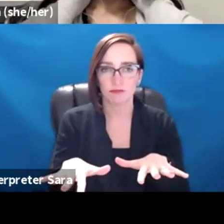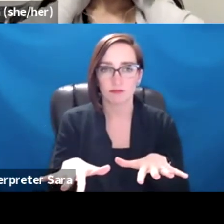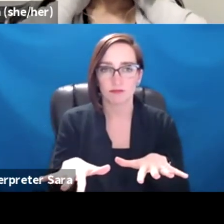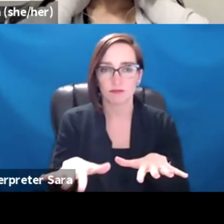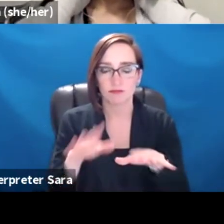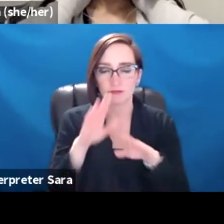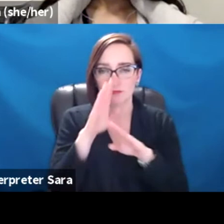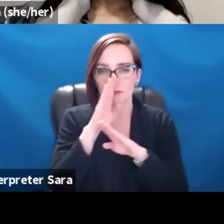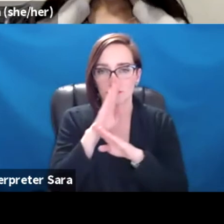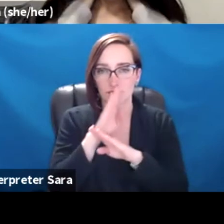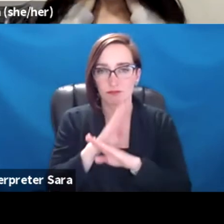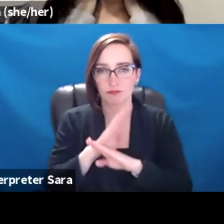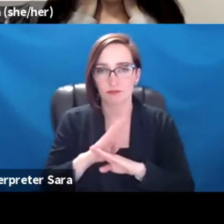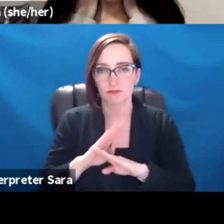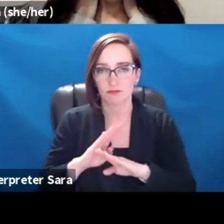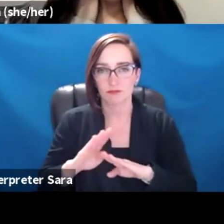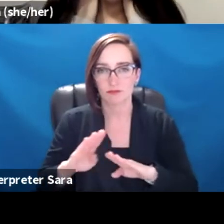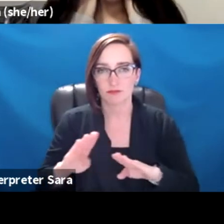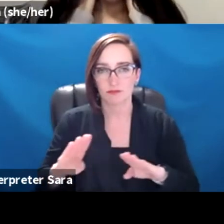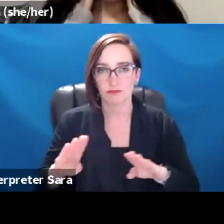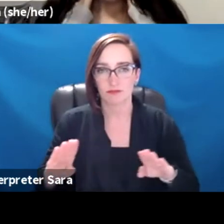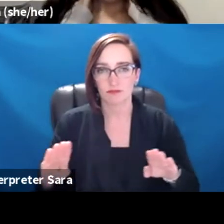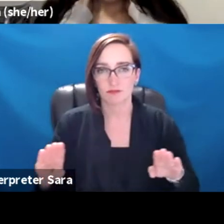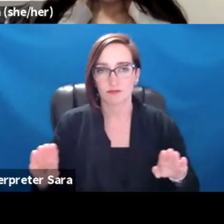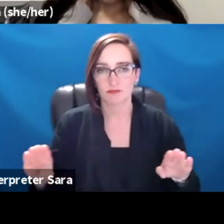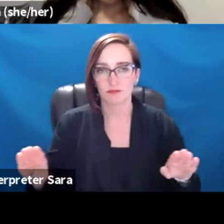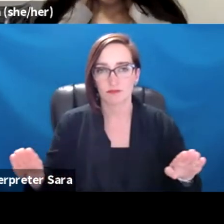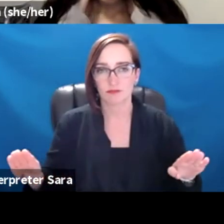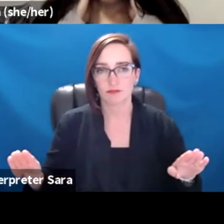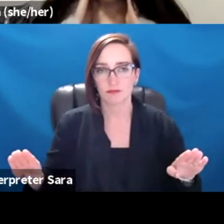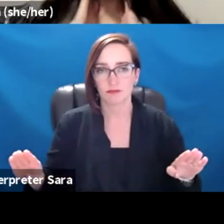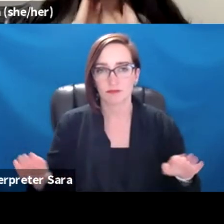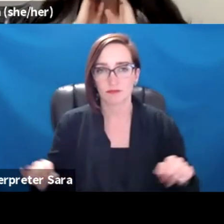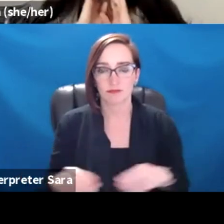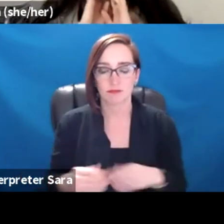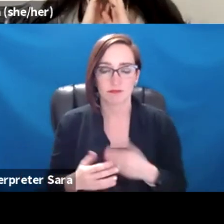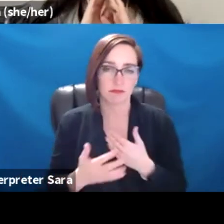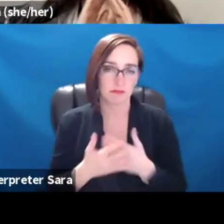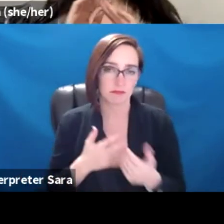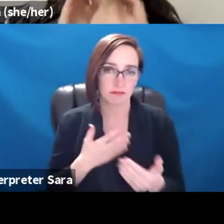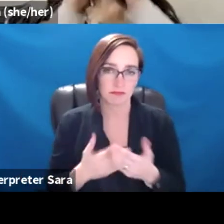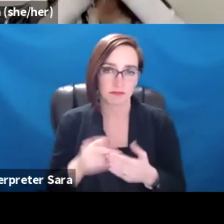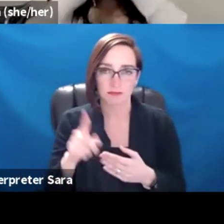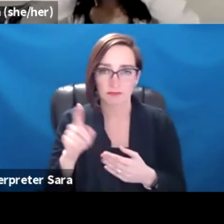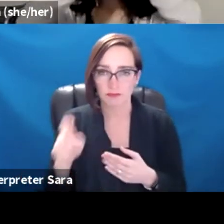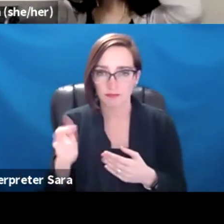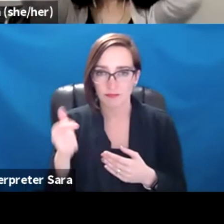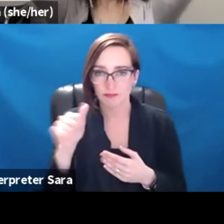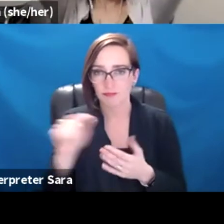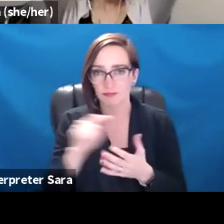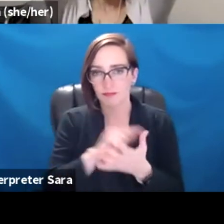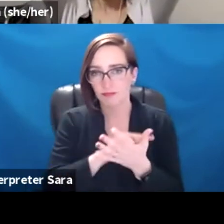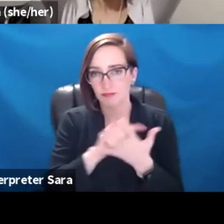Whatever it is, it's a righteous act of self-care. And I invite you